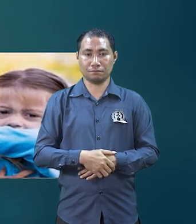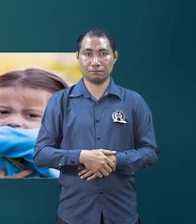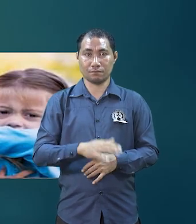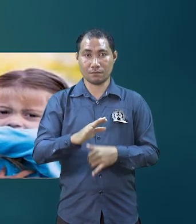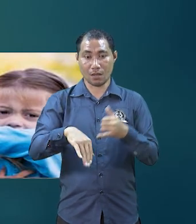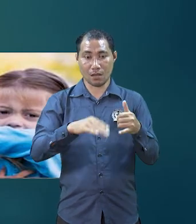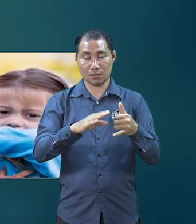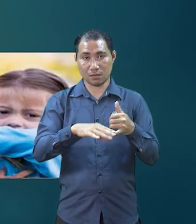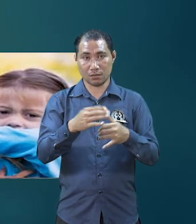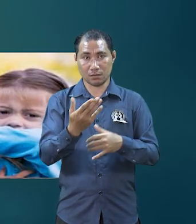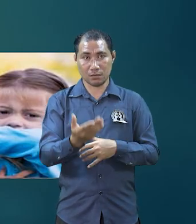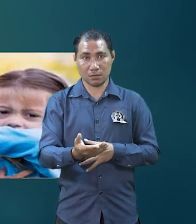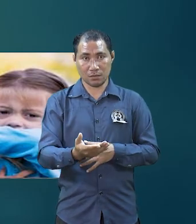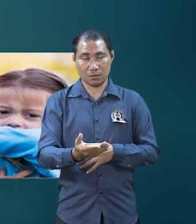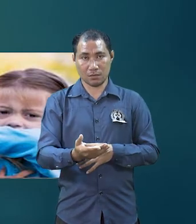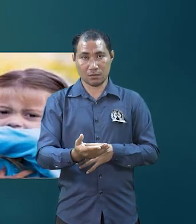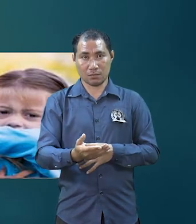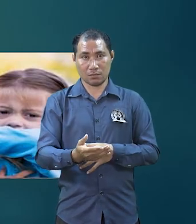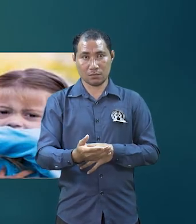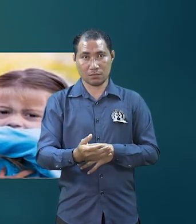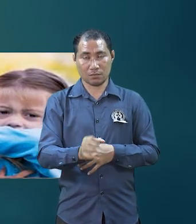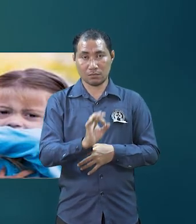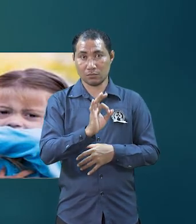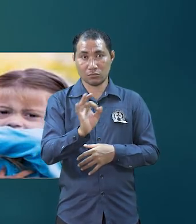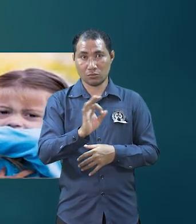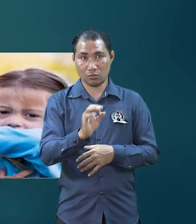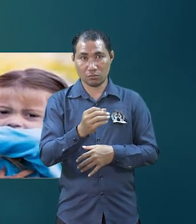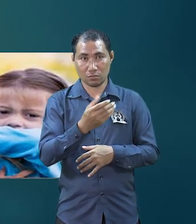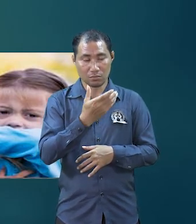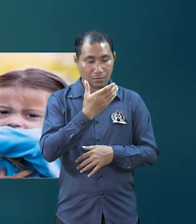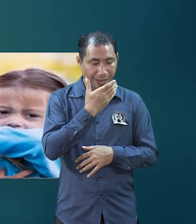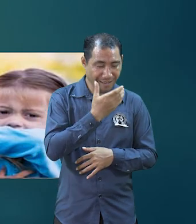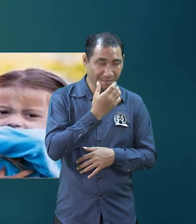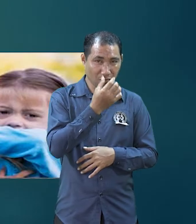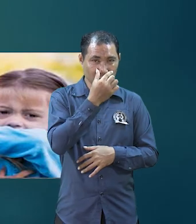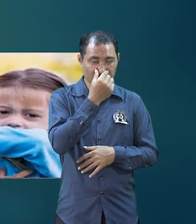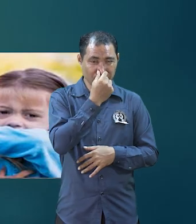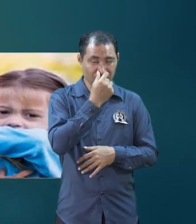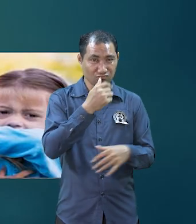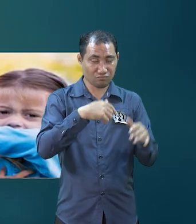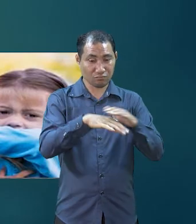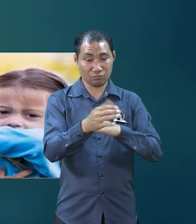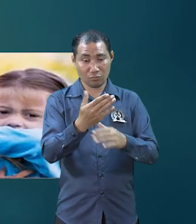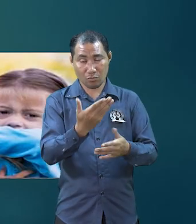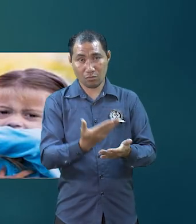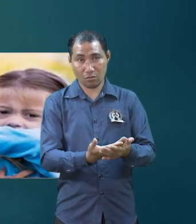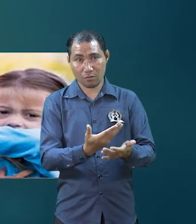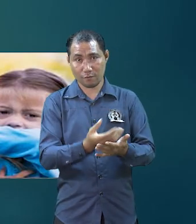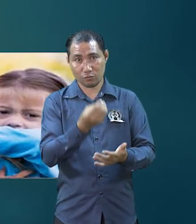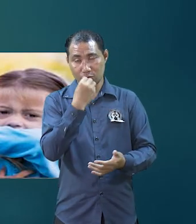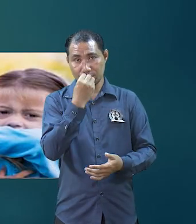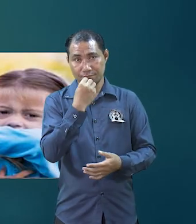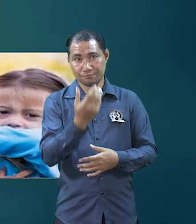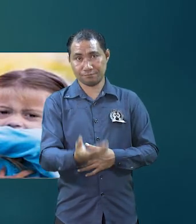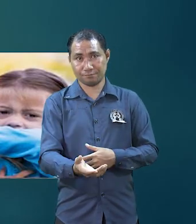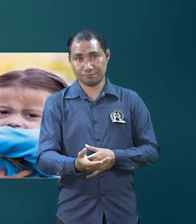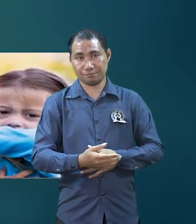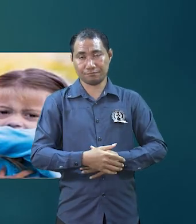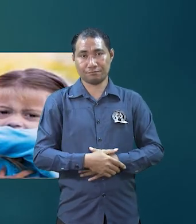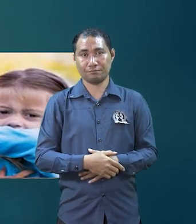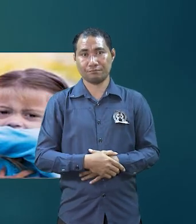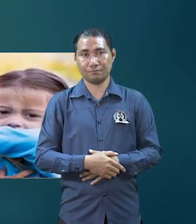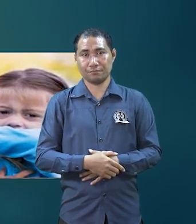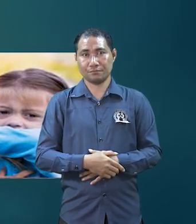And the last one, do not cough or sneeze directly on food.